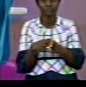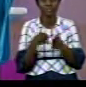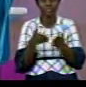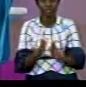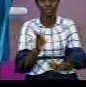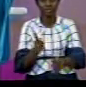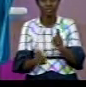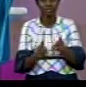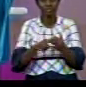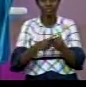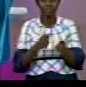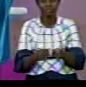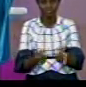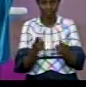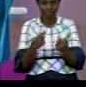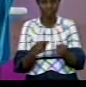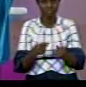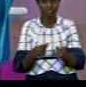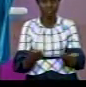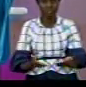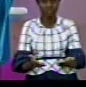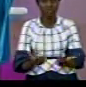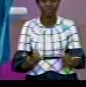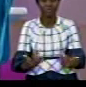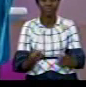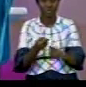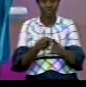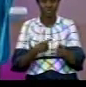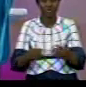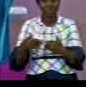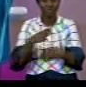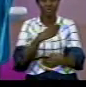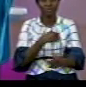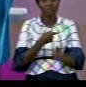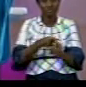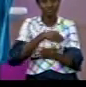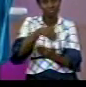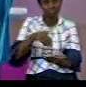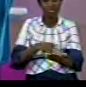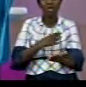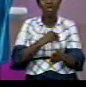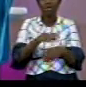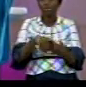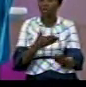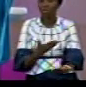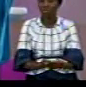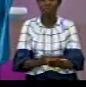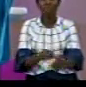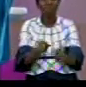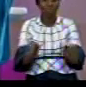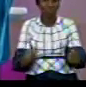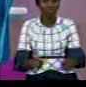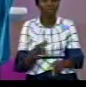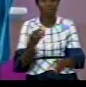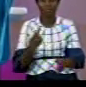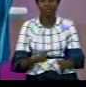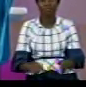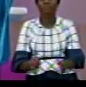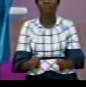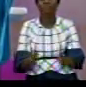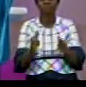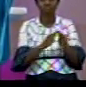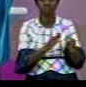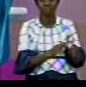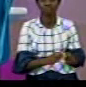begin to come out now from the back and from the center and all parts of the of the crowd we are waiting for